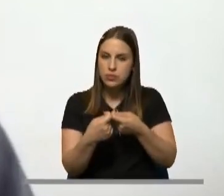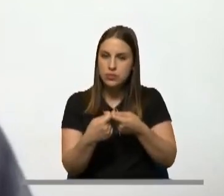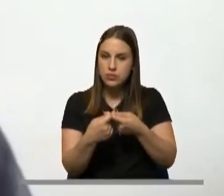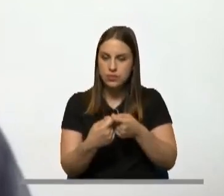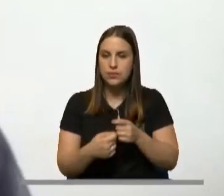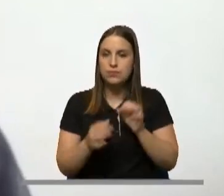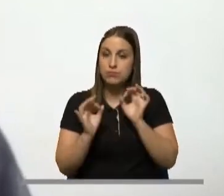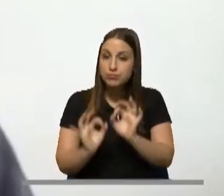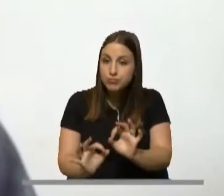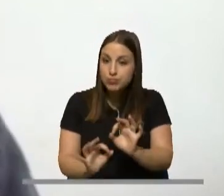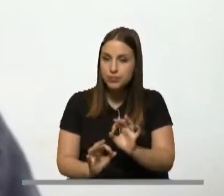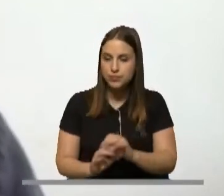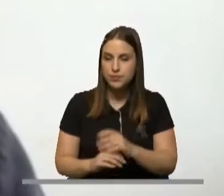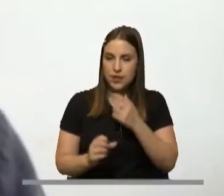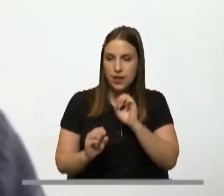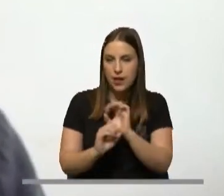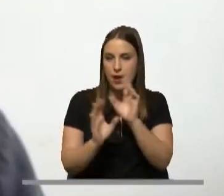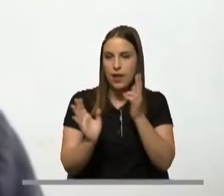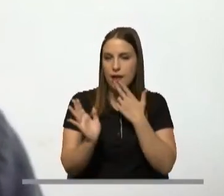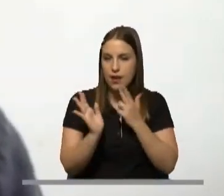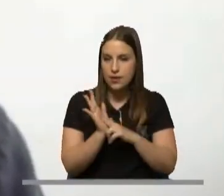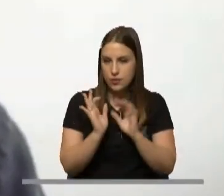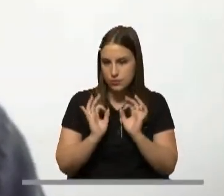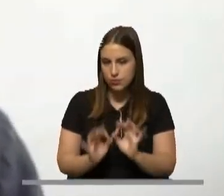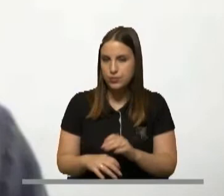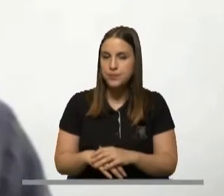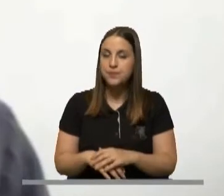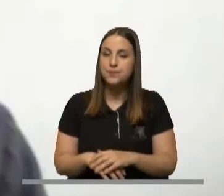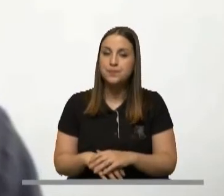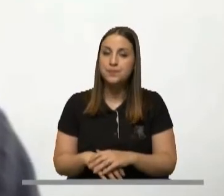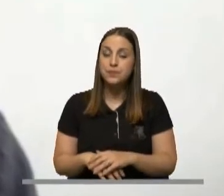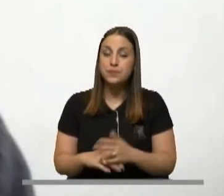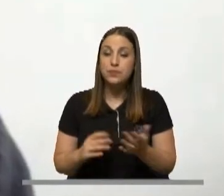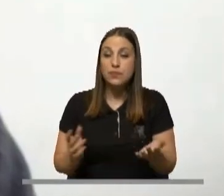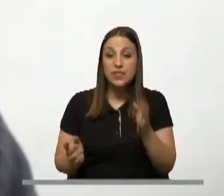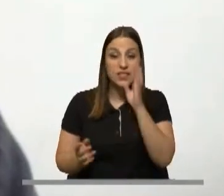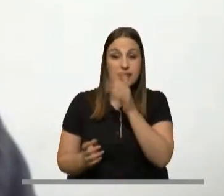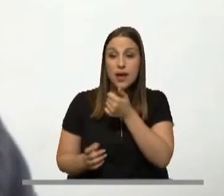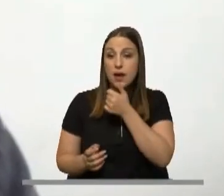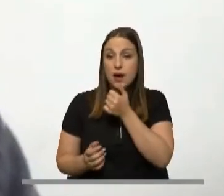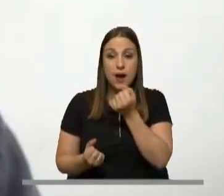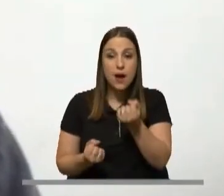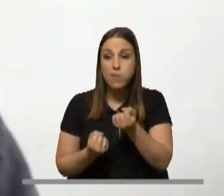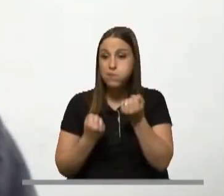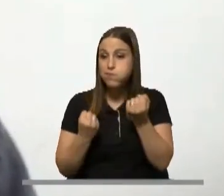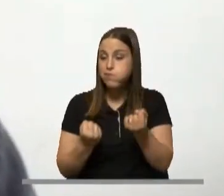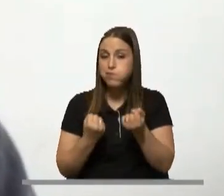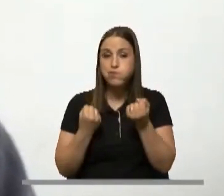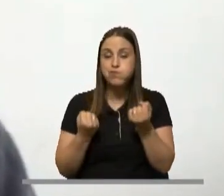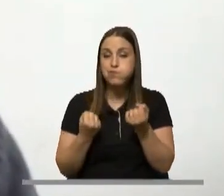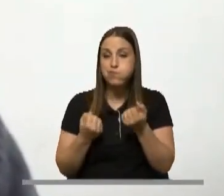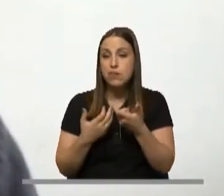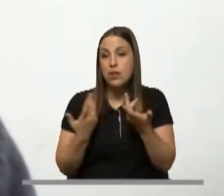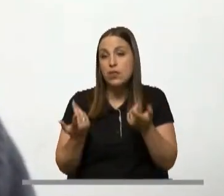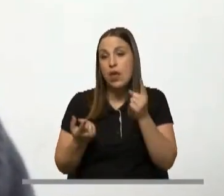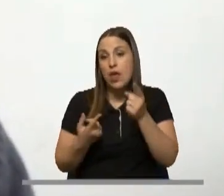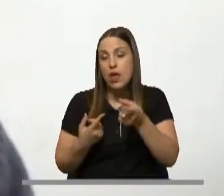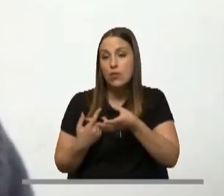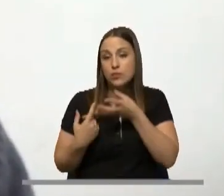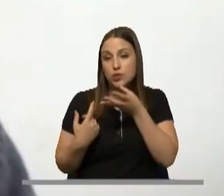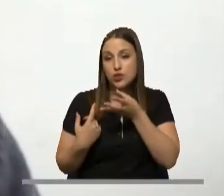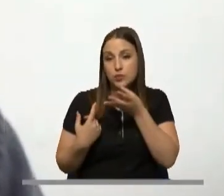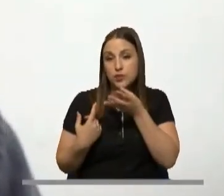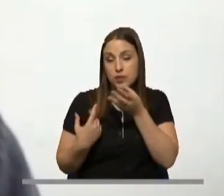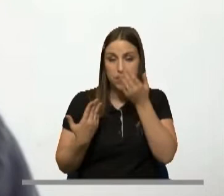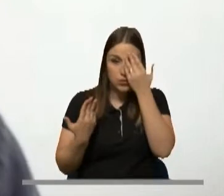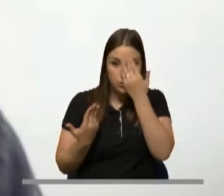decisions. The inevitability of deciding is the ultimate justification for democracy